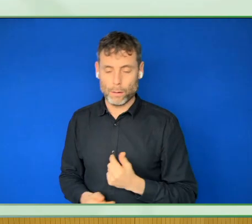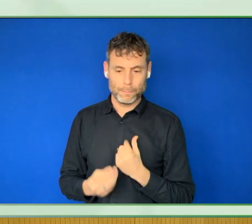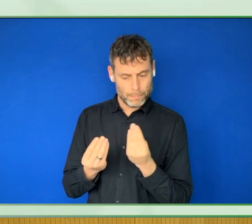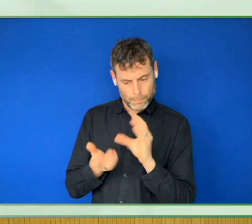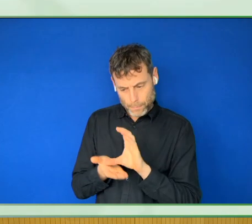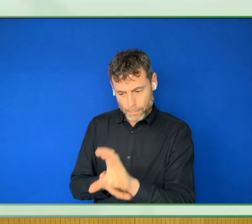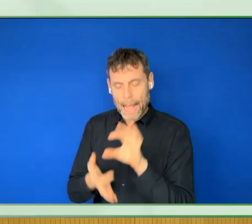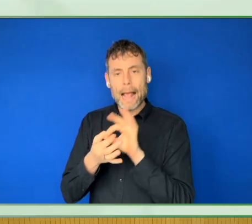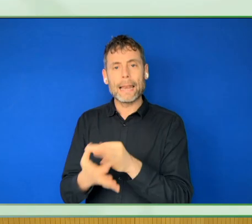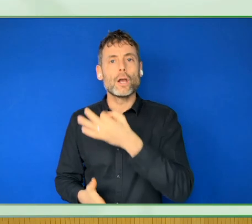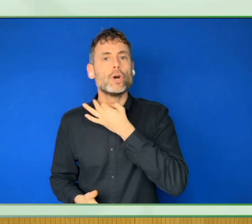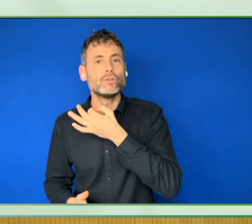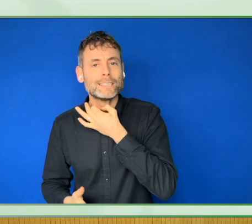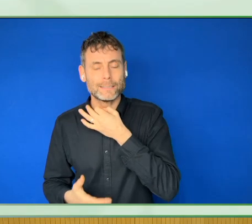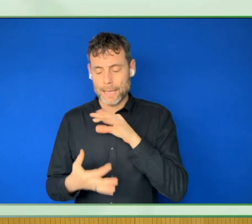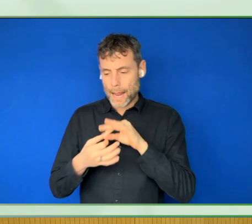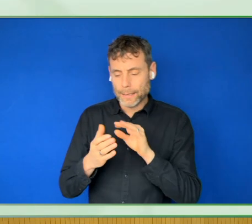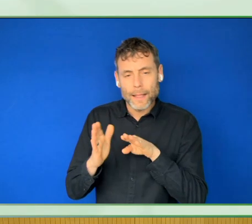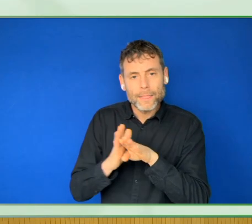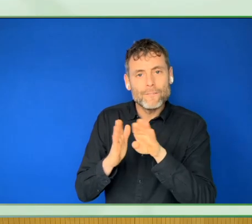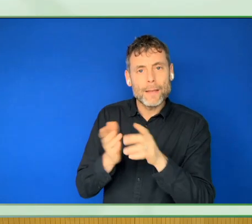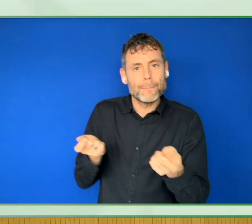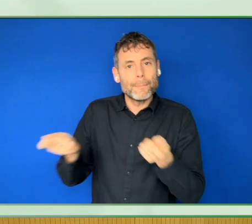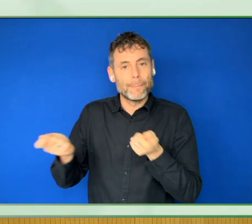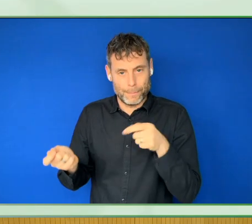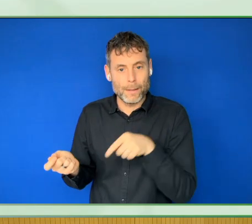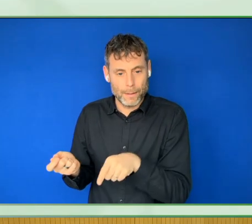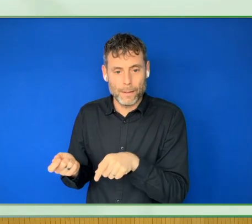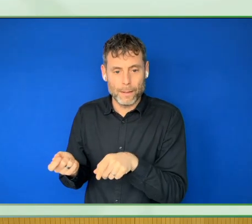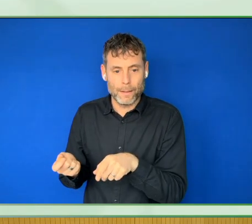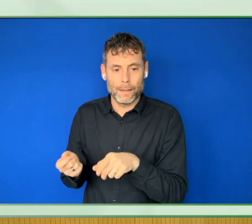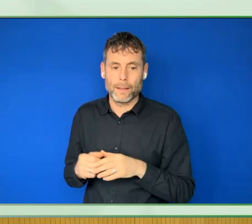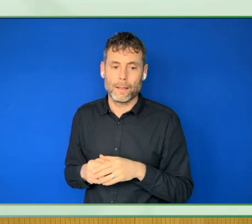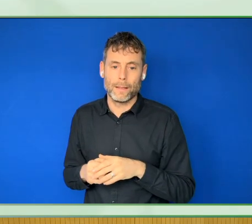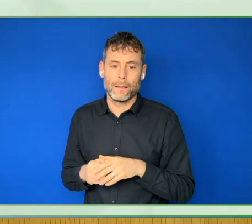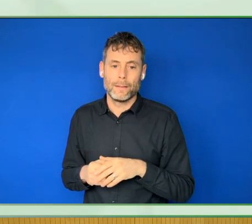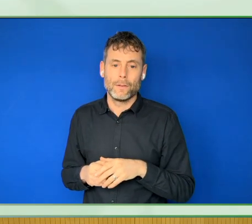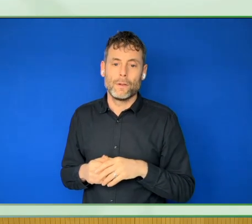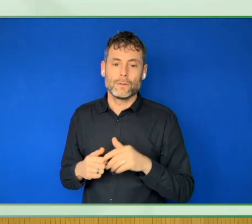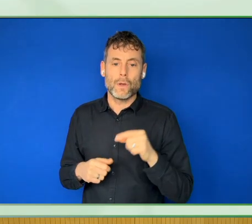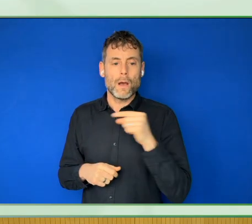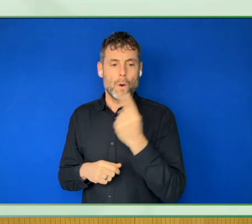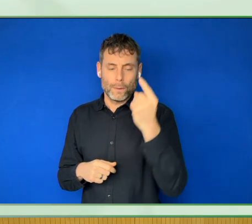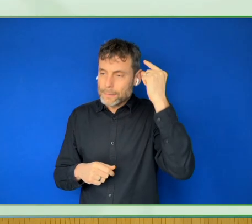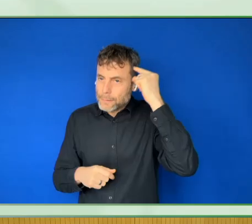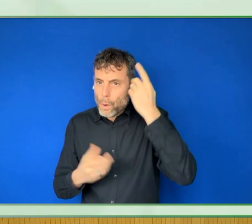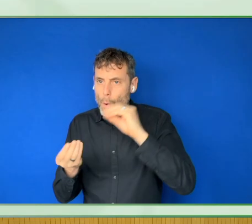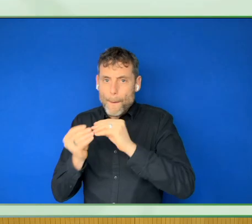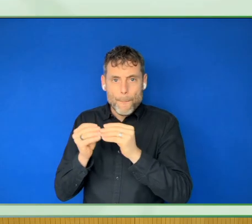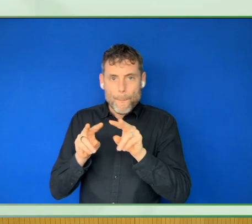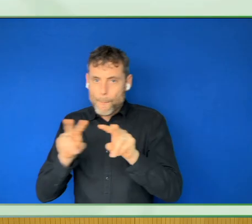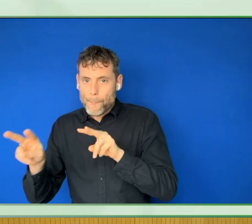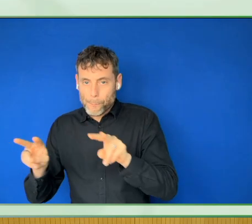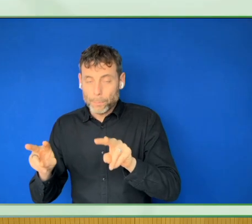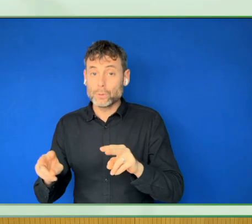problems, let's say, that may come around with their colleagues and employees. So for me, it's important to make sure